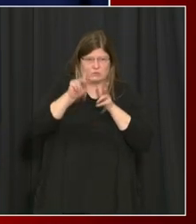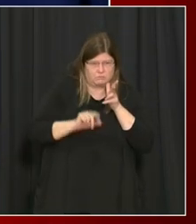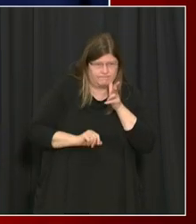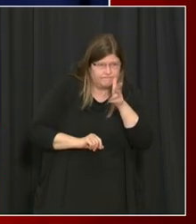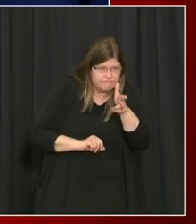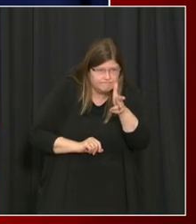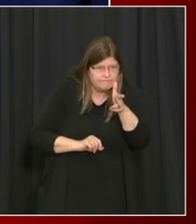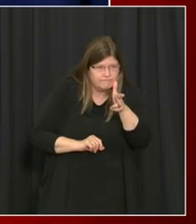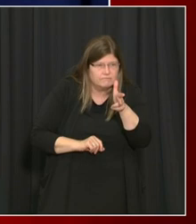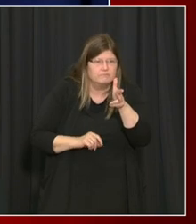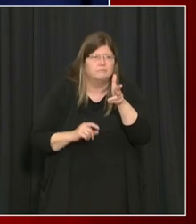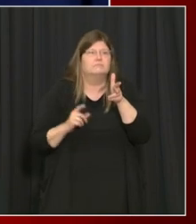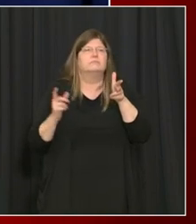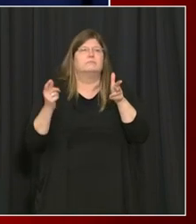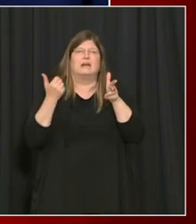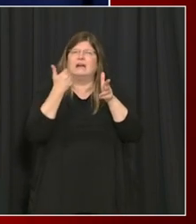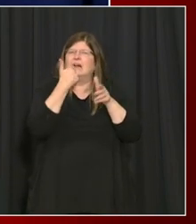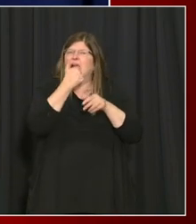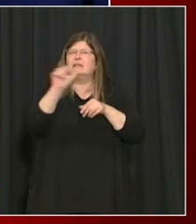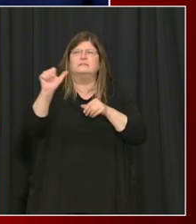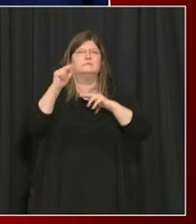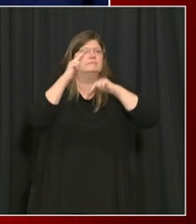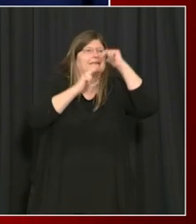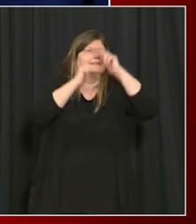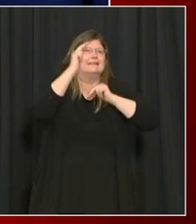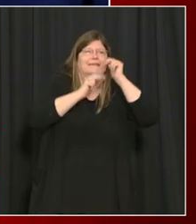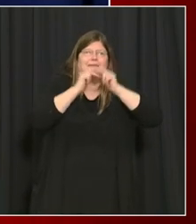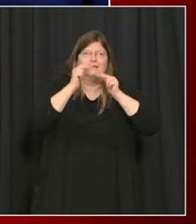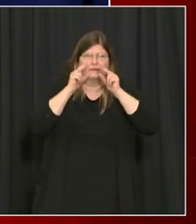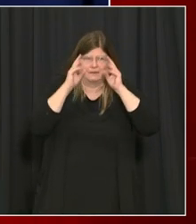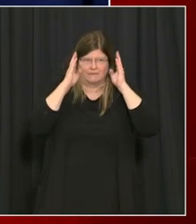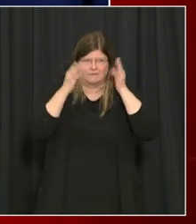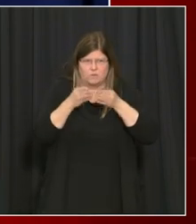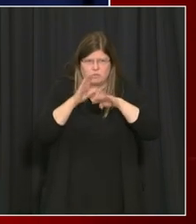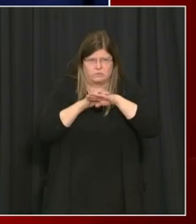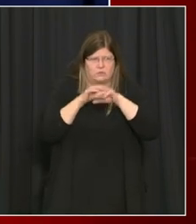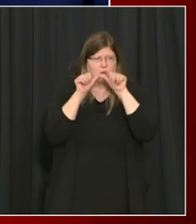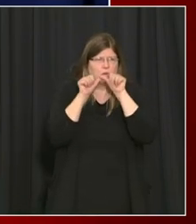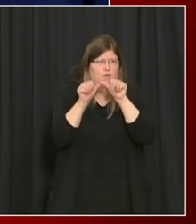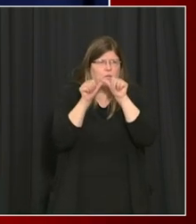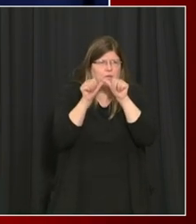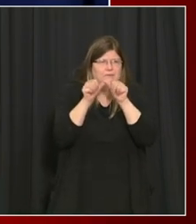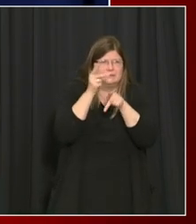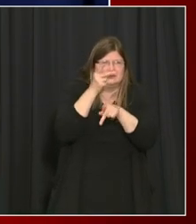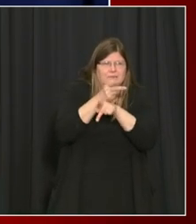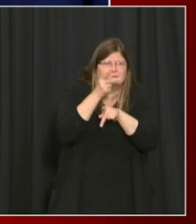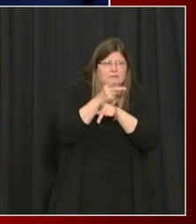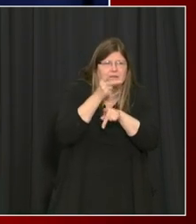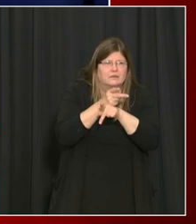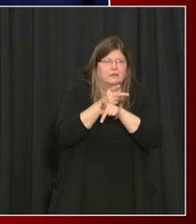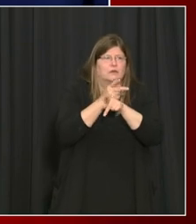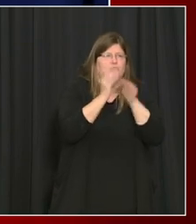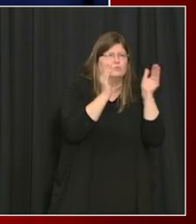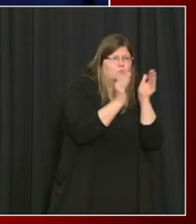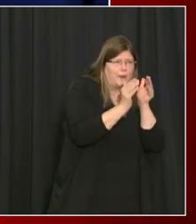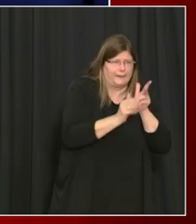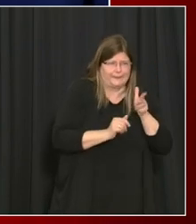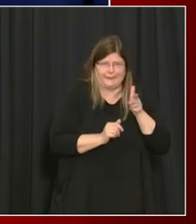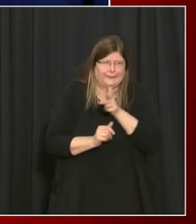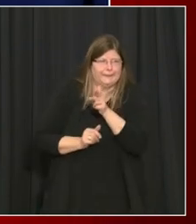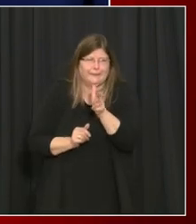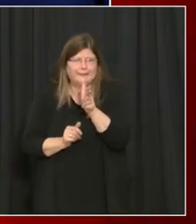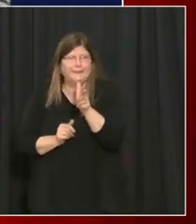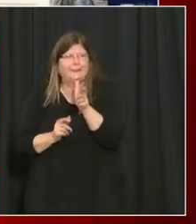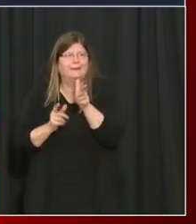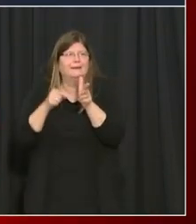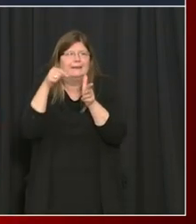a facility. We have focused mainly on our long-term care facilities, the smaller ones where we can do a sampling and